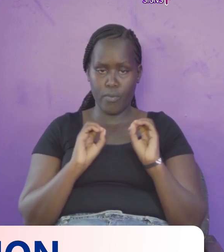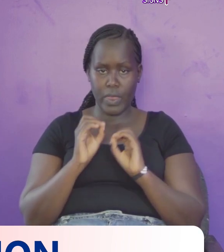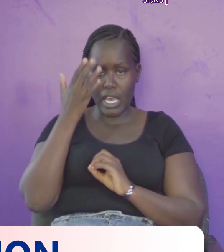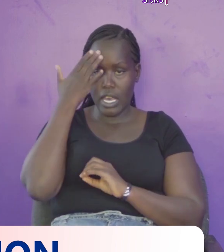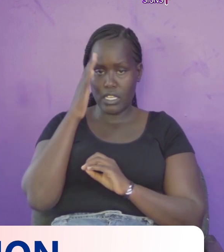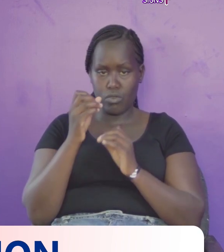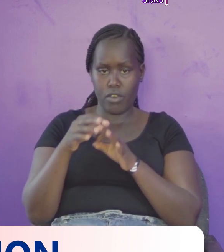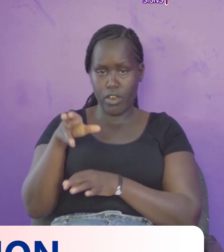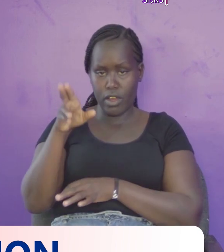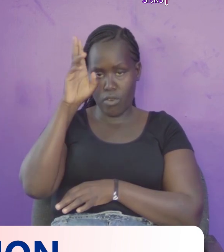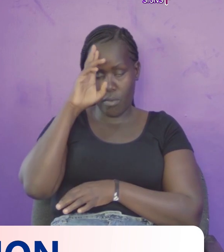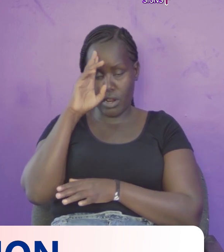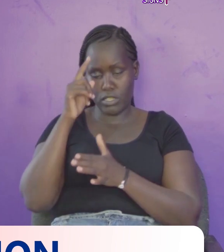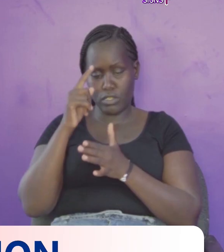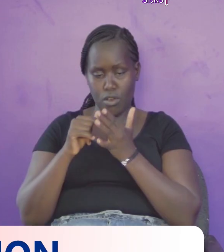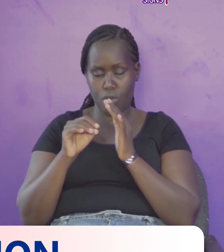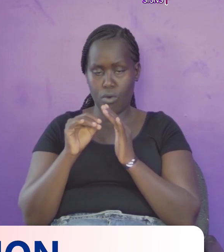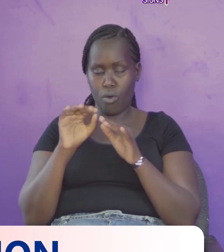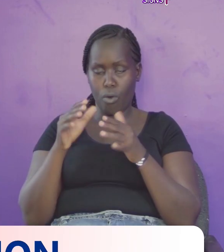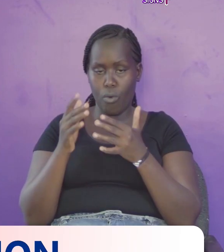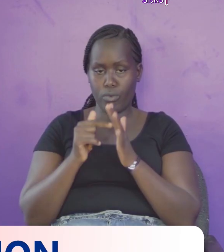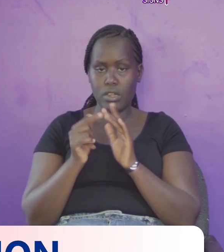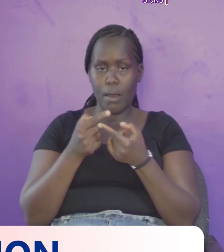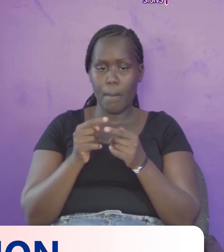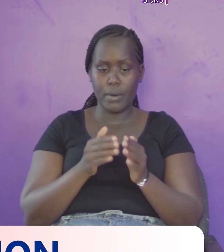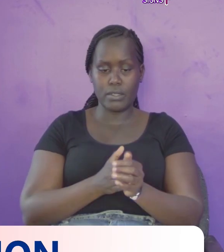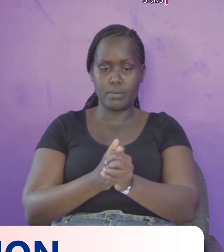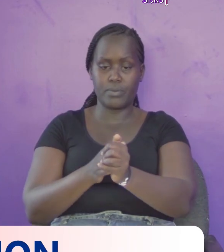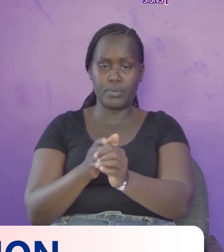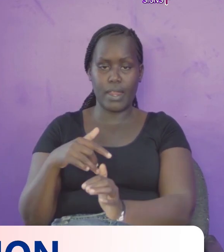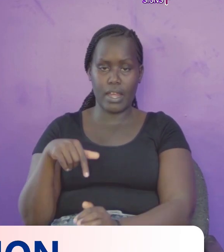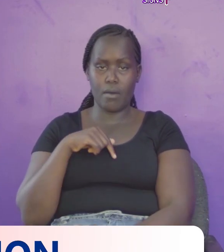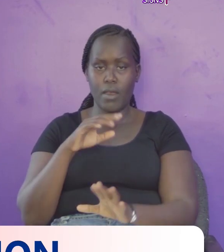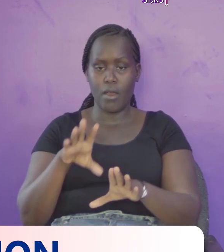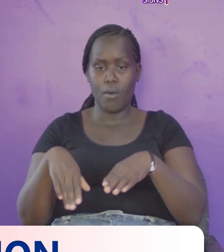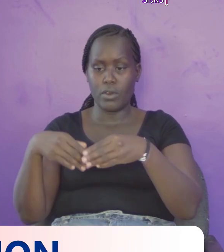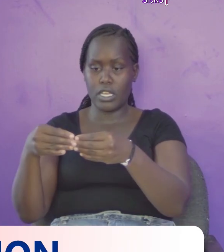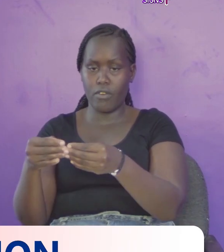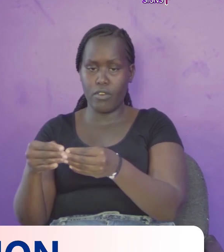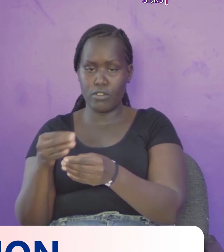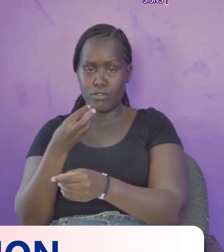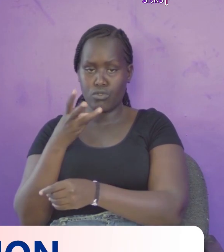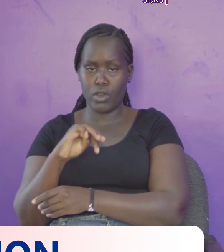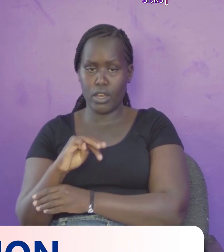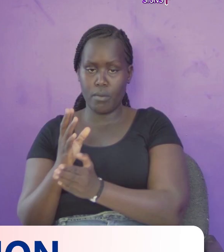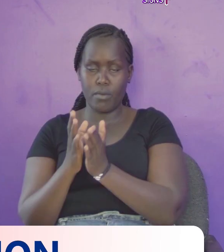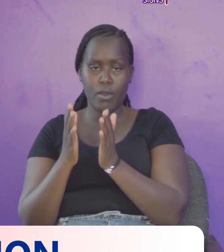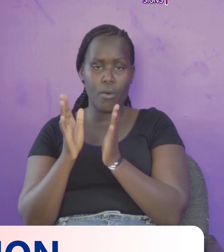was a police officer or what. But alinipeleka, but I was handed over to him by a police officer in